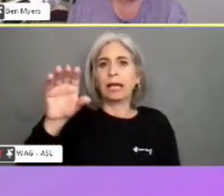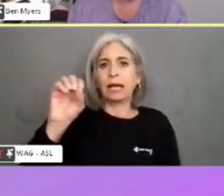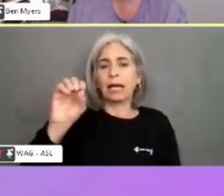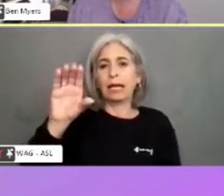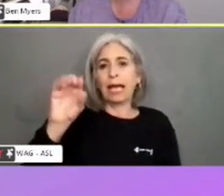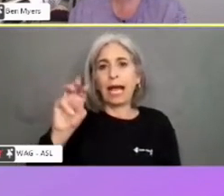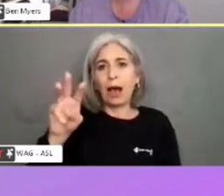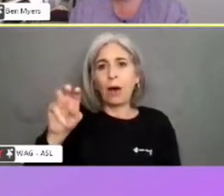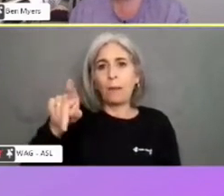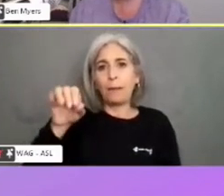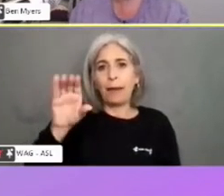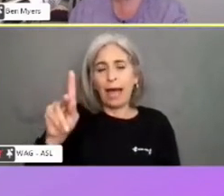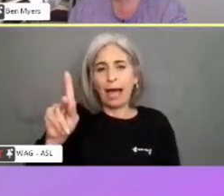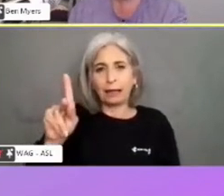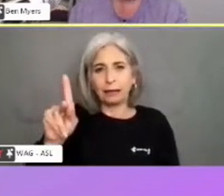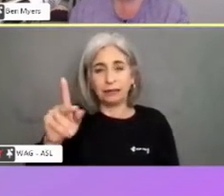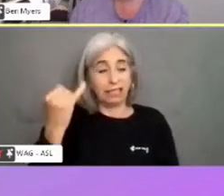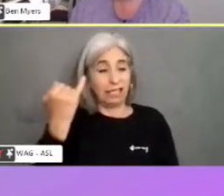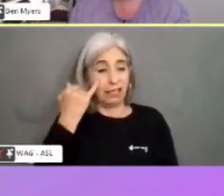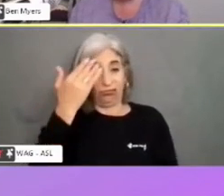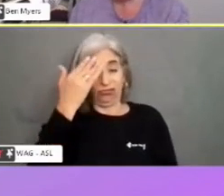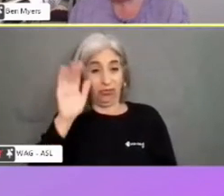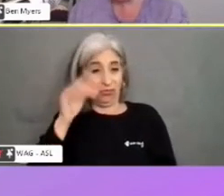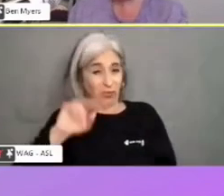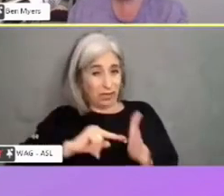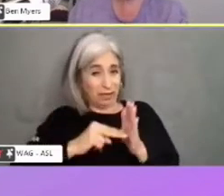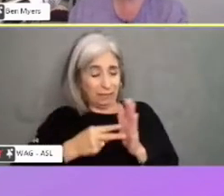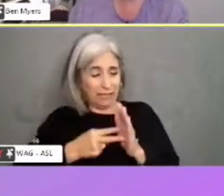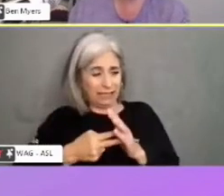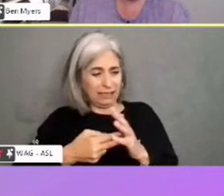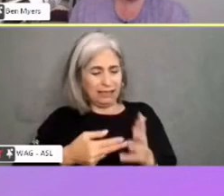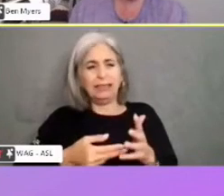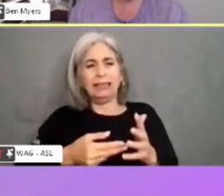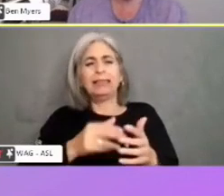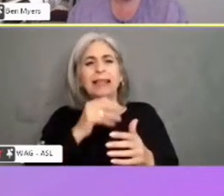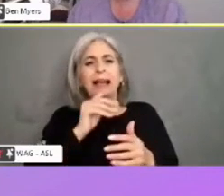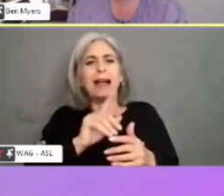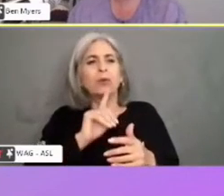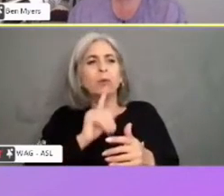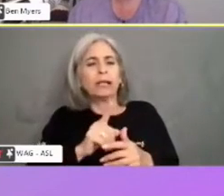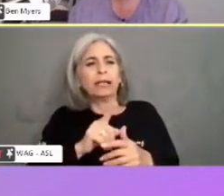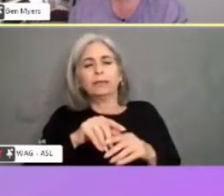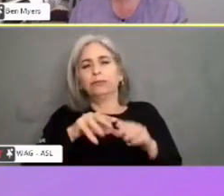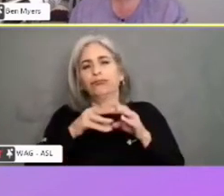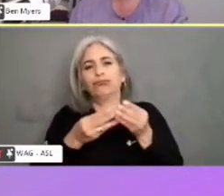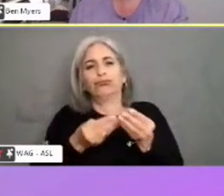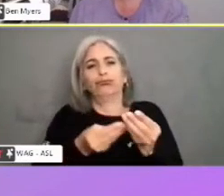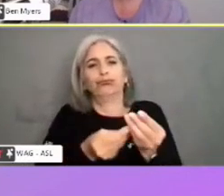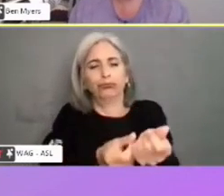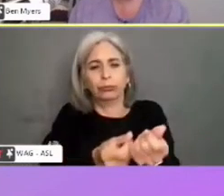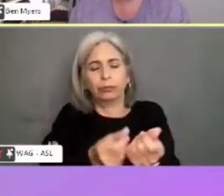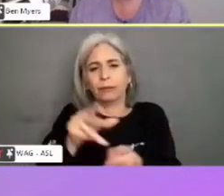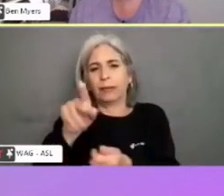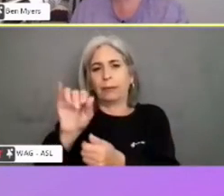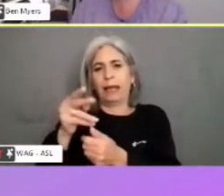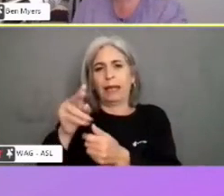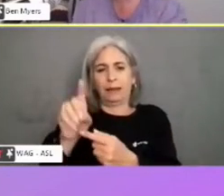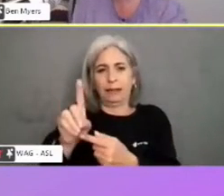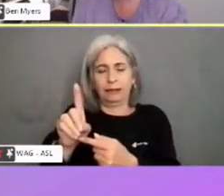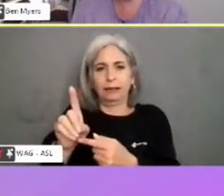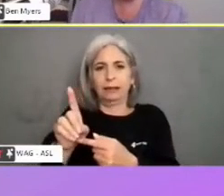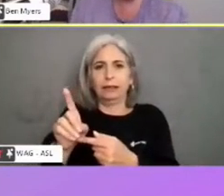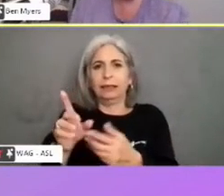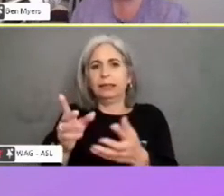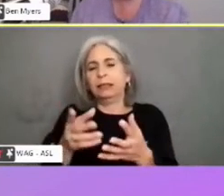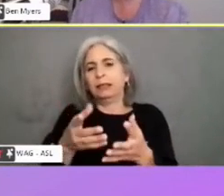if you're unfamiliar, this is a path that has never really been paved, but instead folks found it convenient to just like